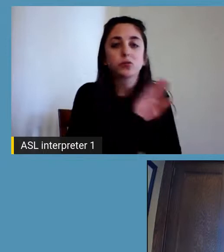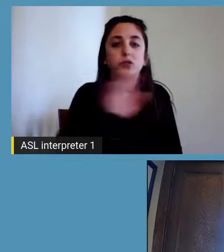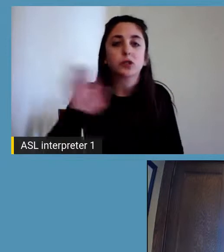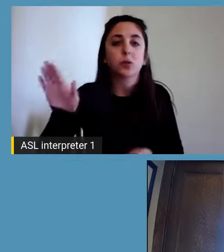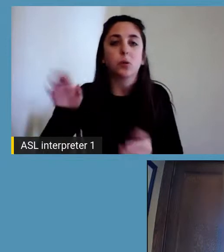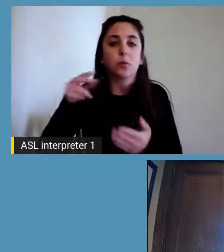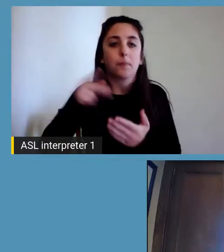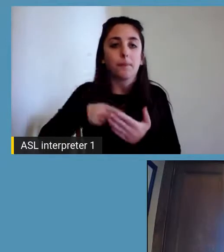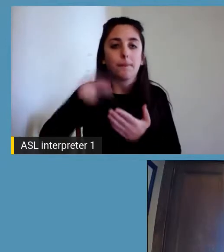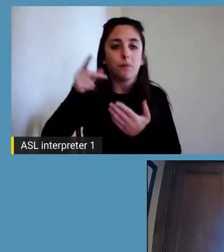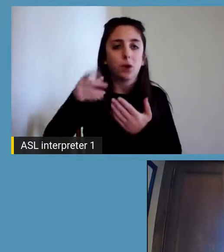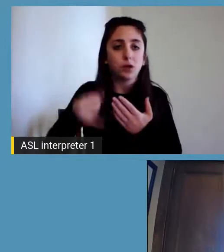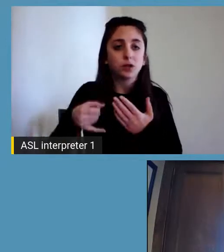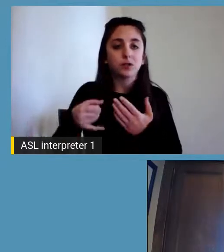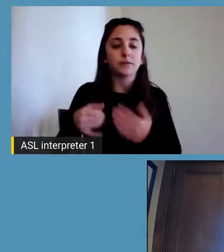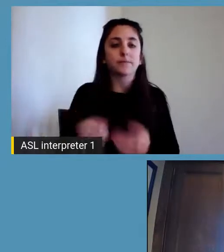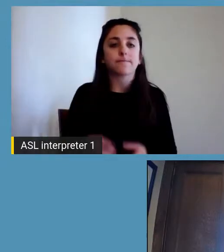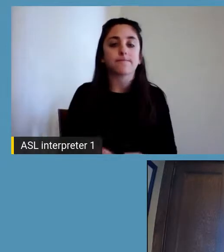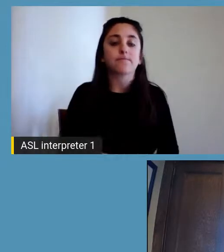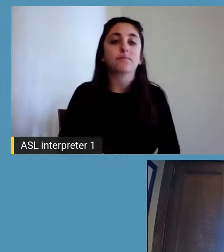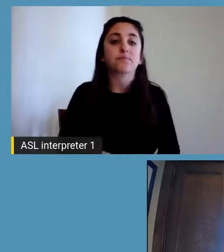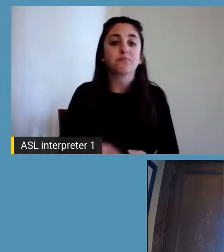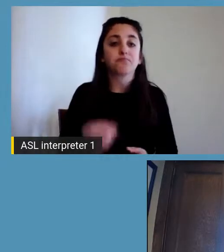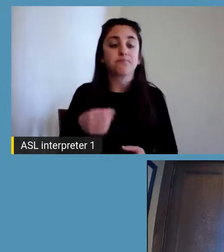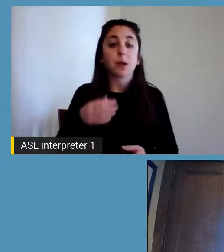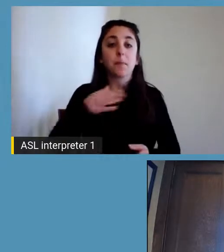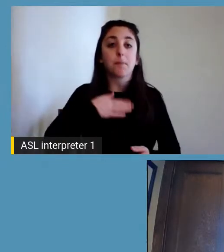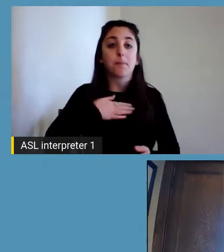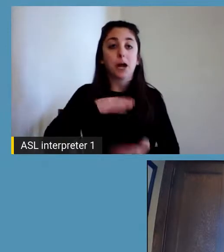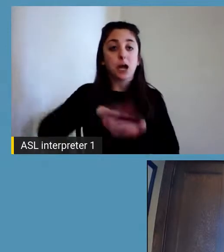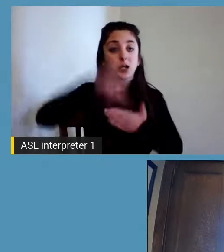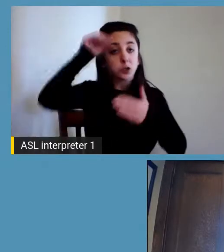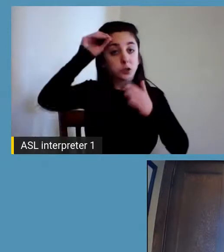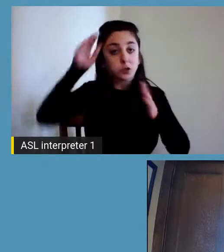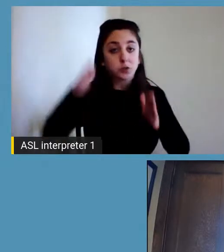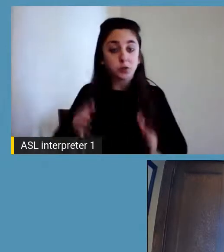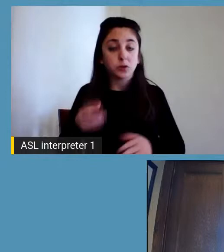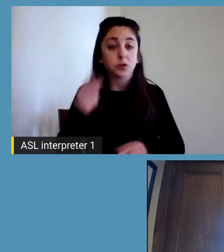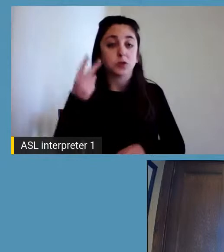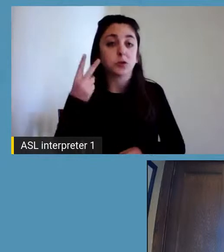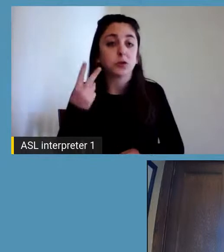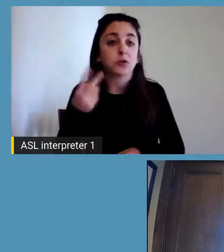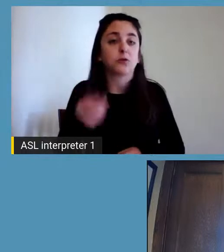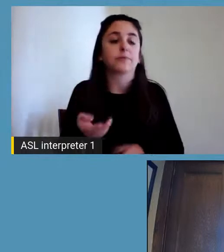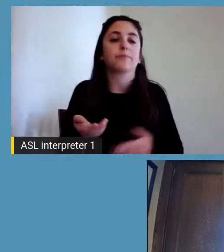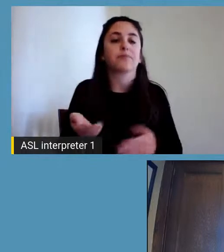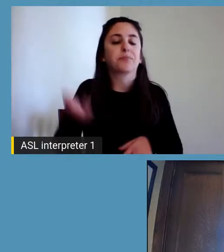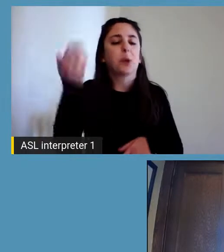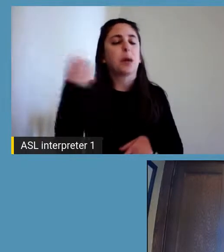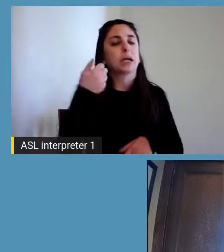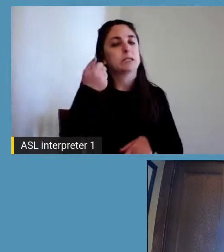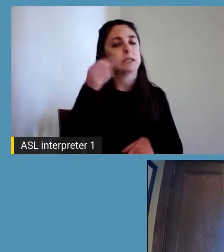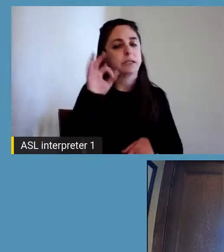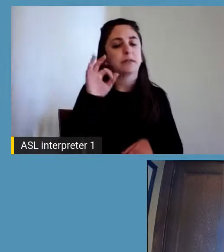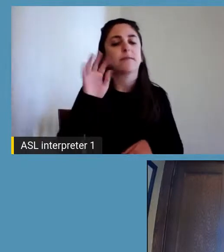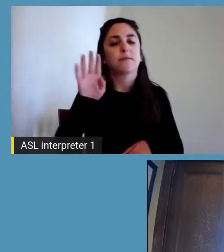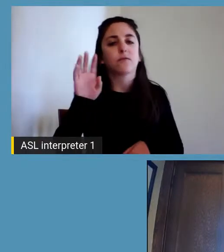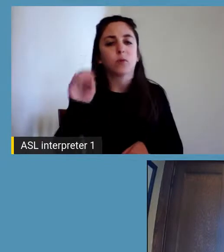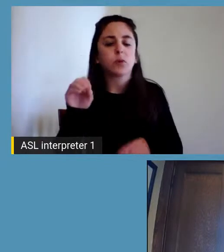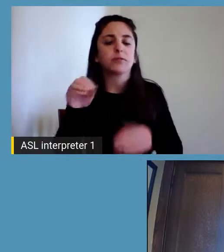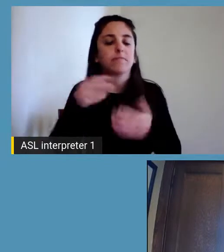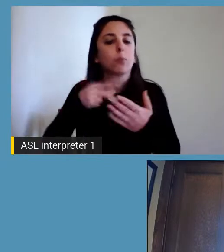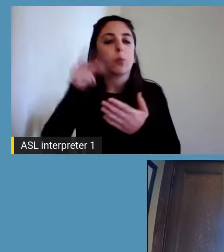As I say, I've got two of my students. One of them did a zoot suit from the 1940s for me. Another one